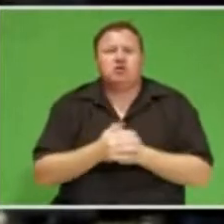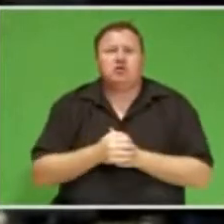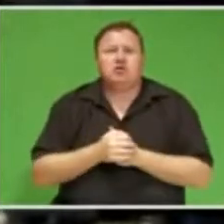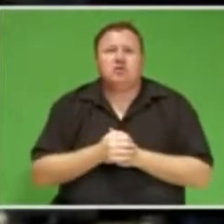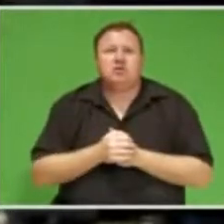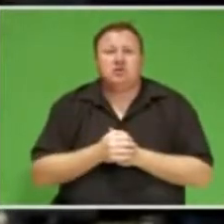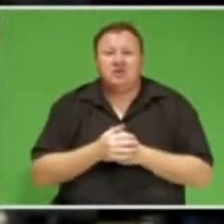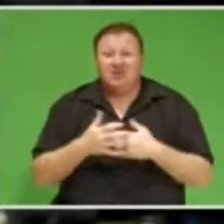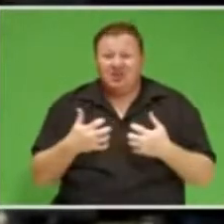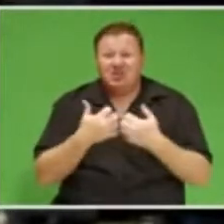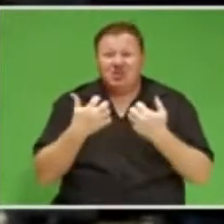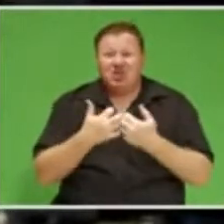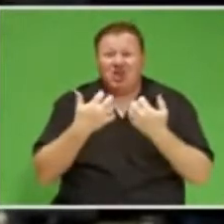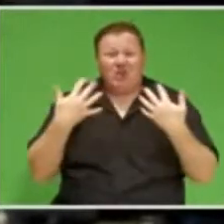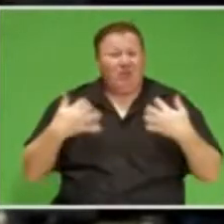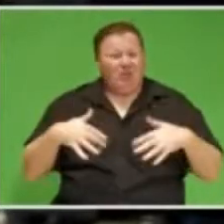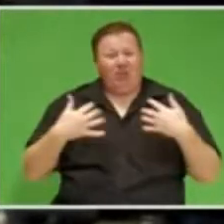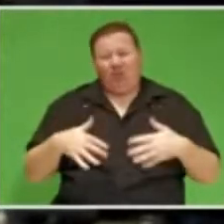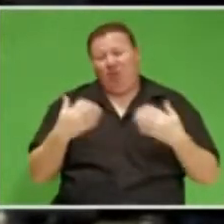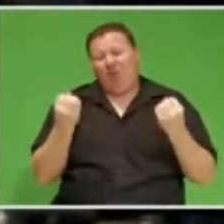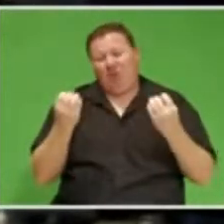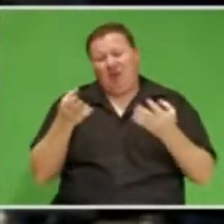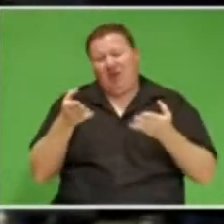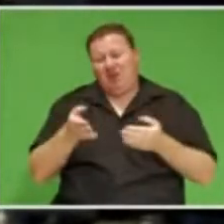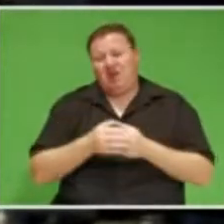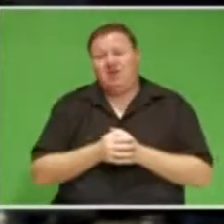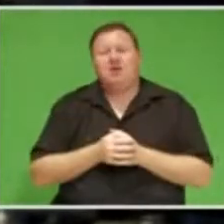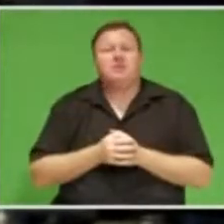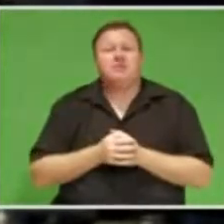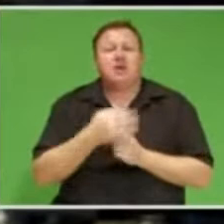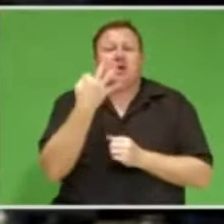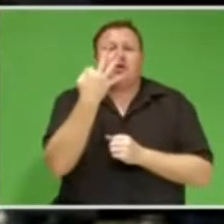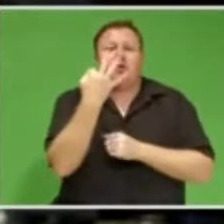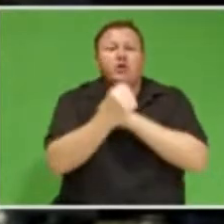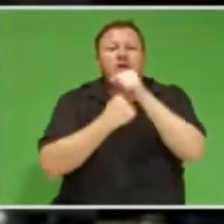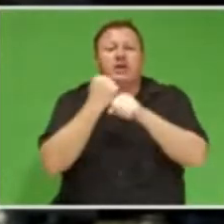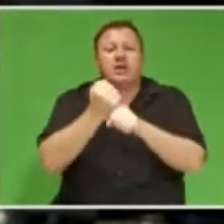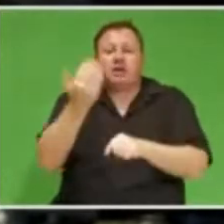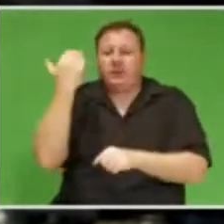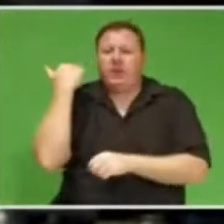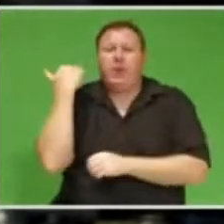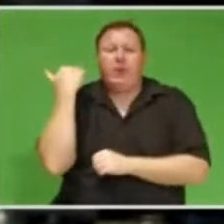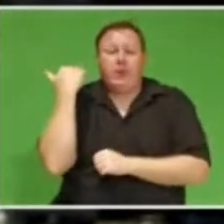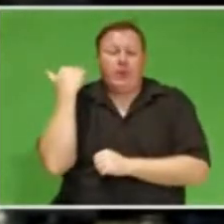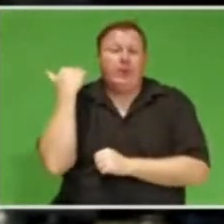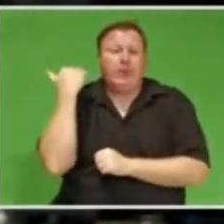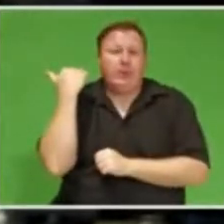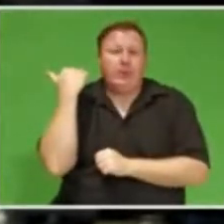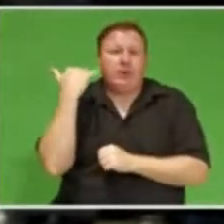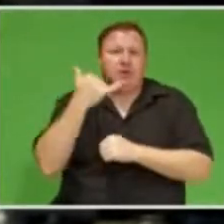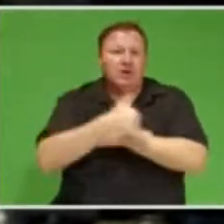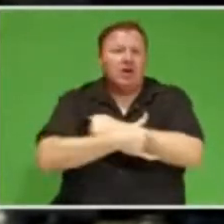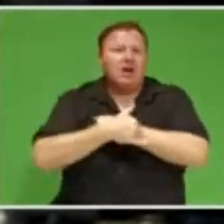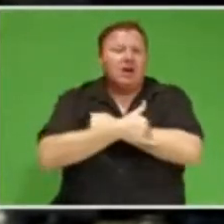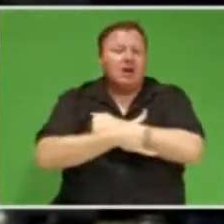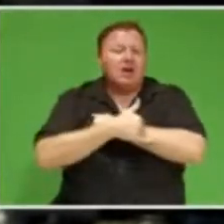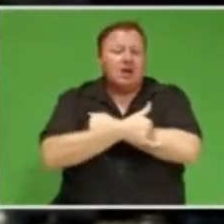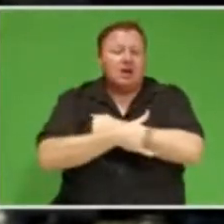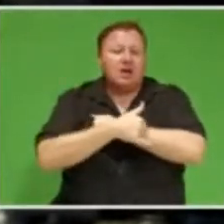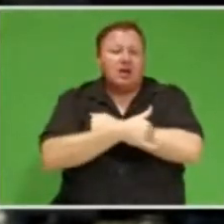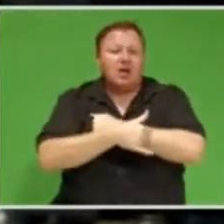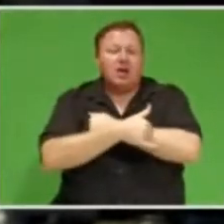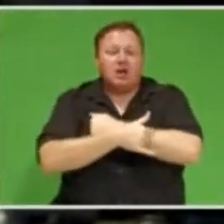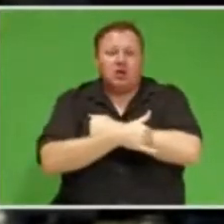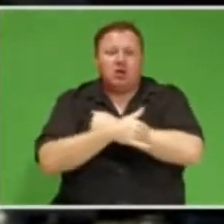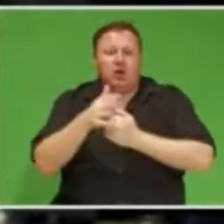ton. Just 3 years ago, our country was devastated by the worst global pandemic in